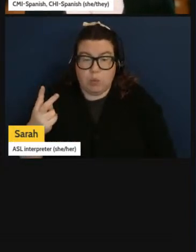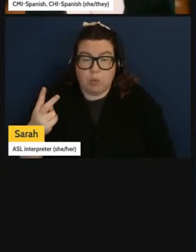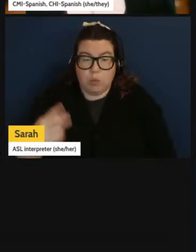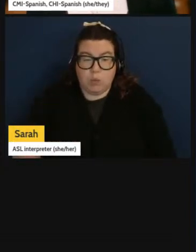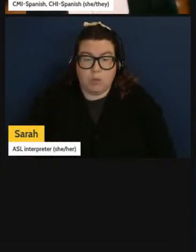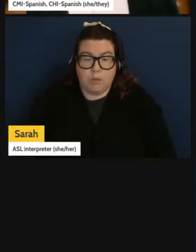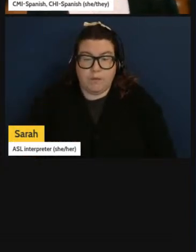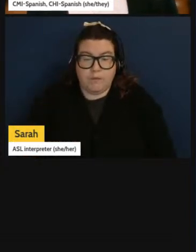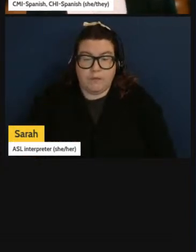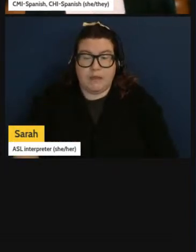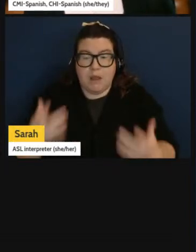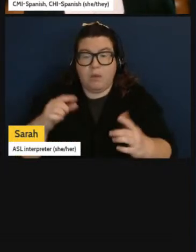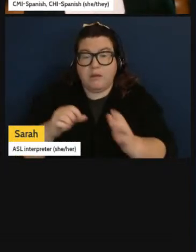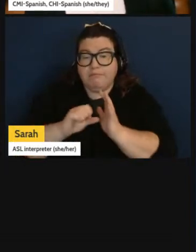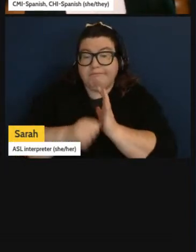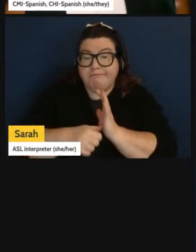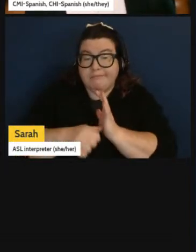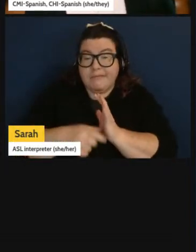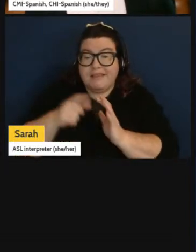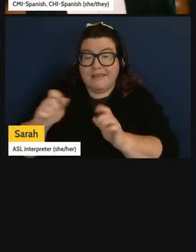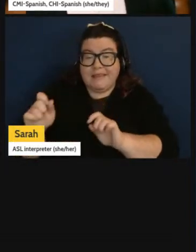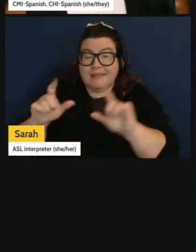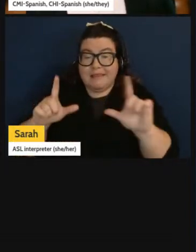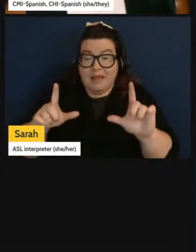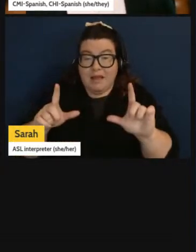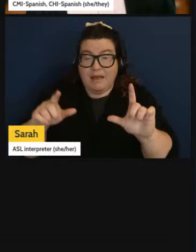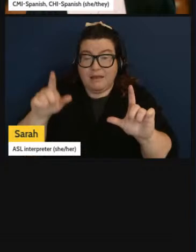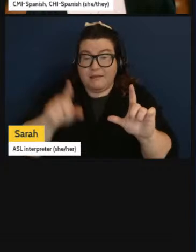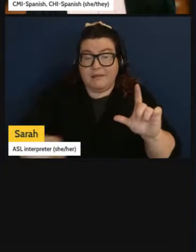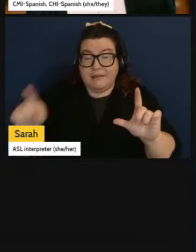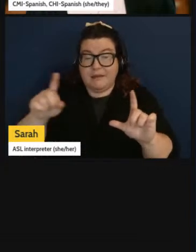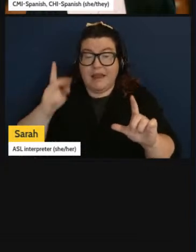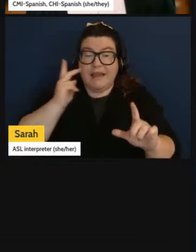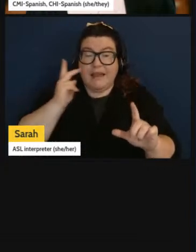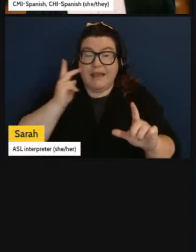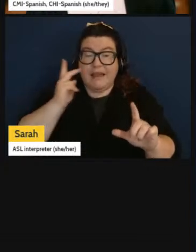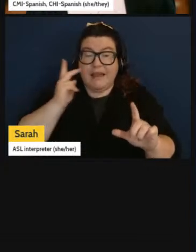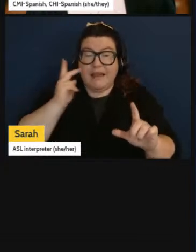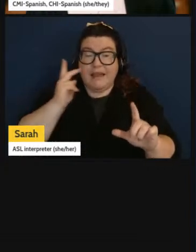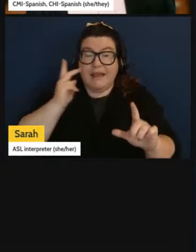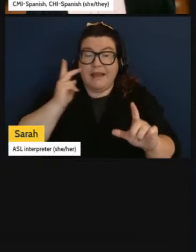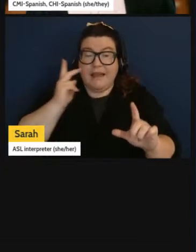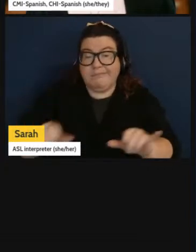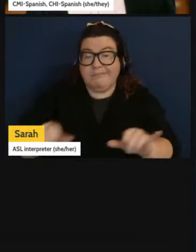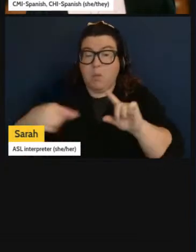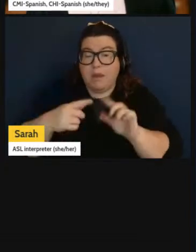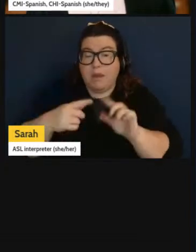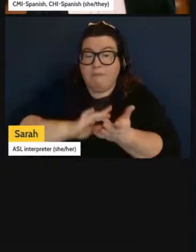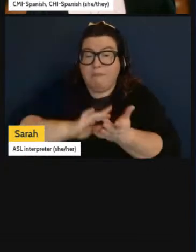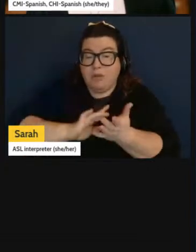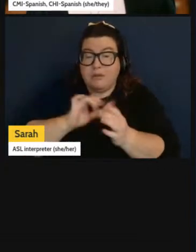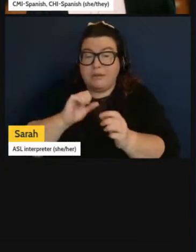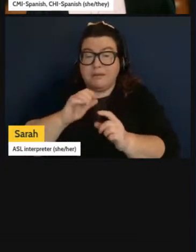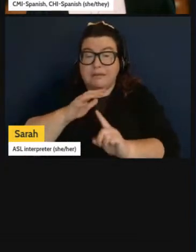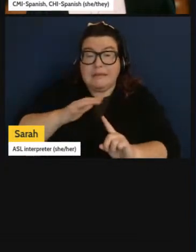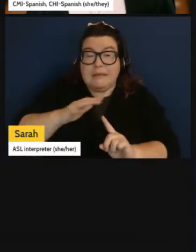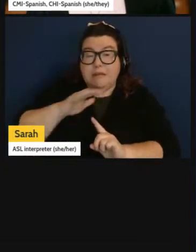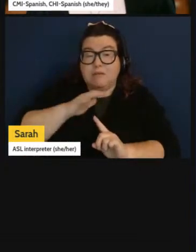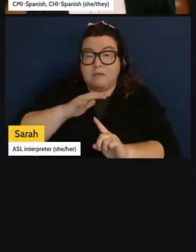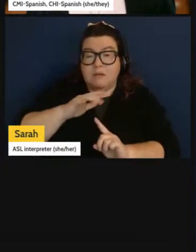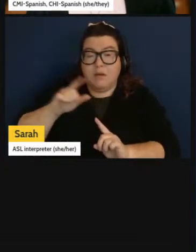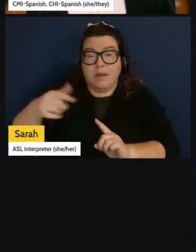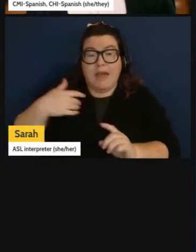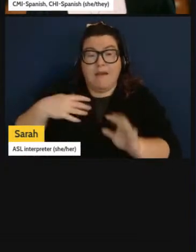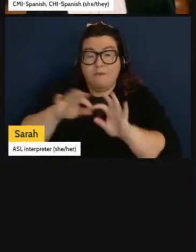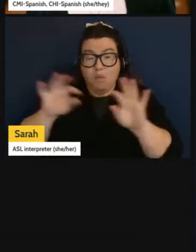I just want to point out here that on this slide, I see this a lot when I'm interpreting in medical settings, is that we have these